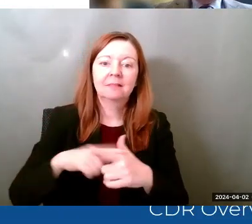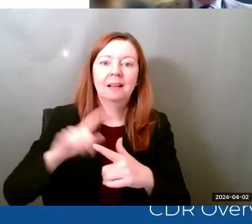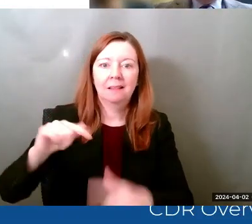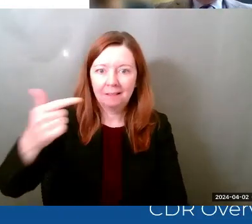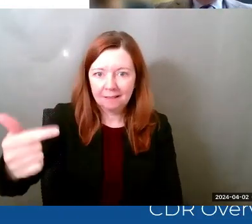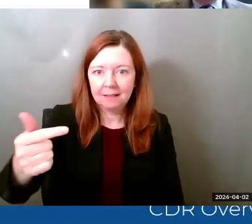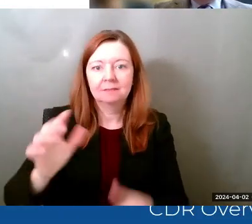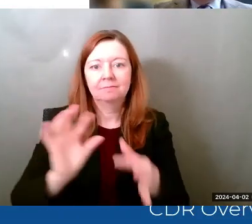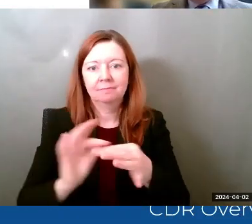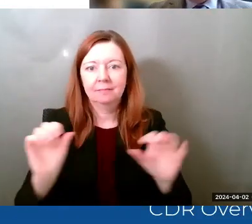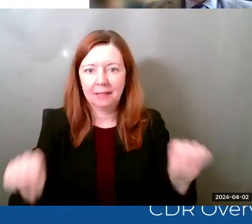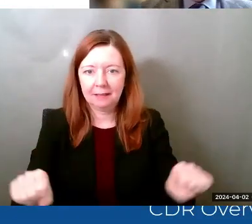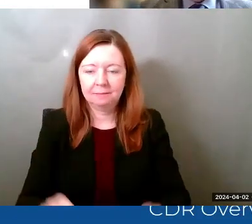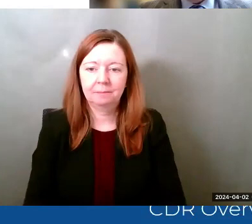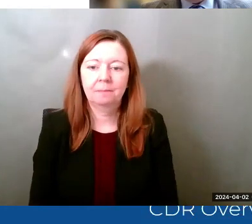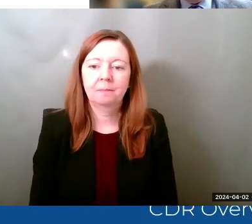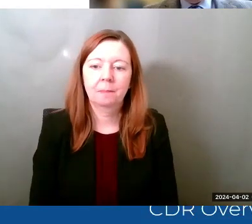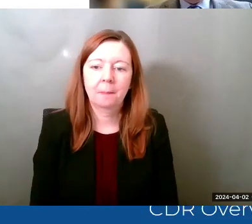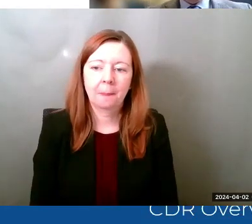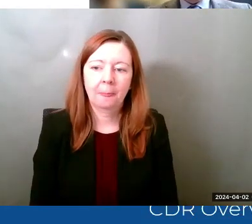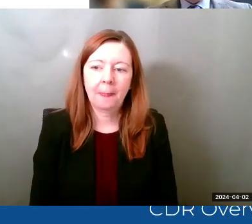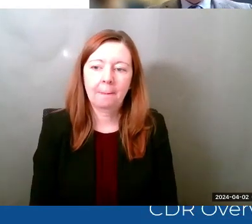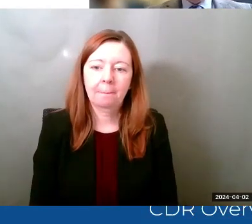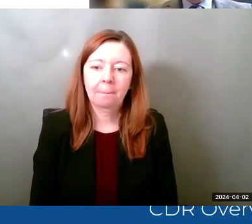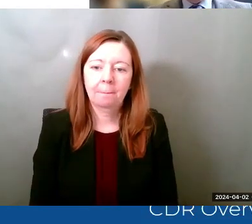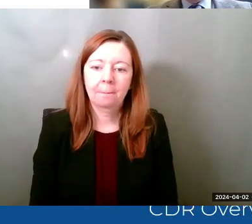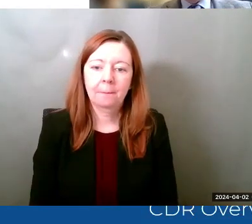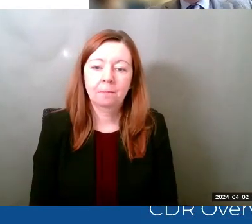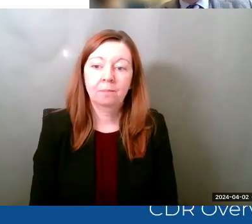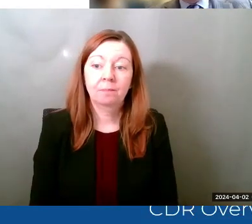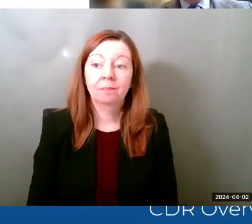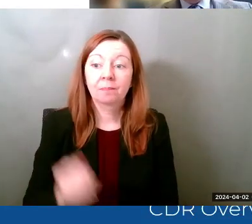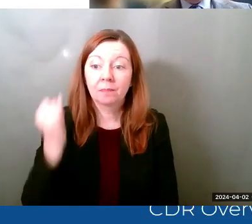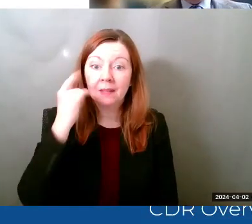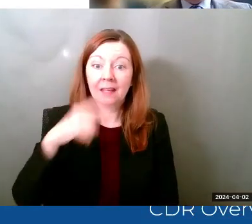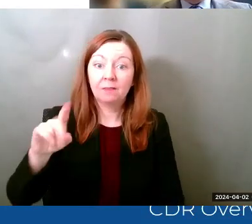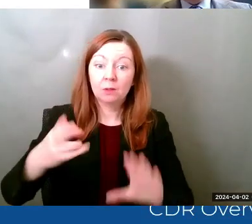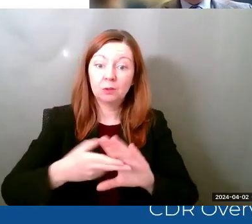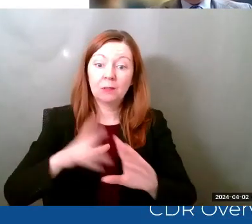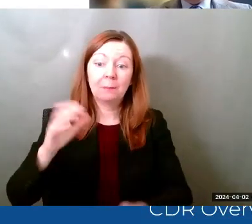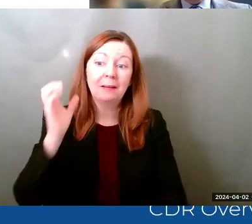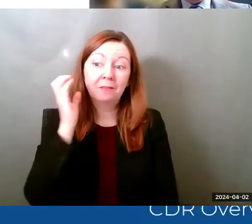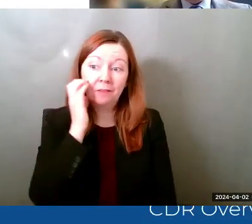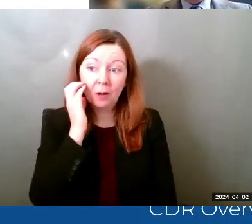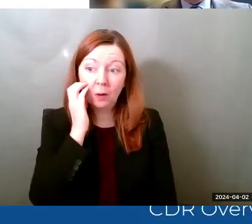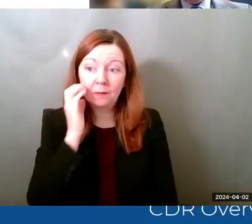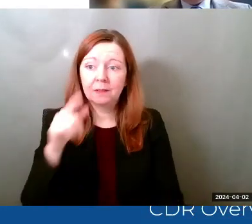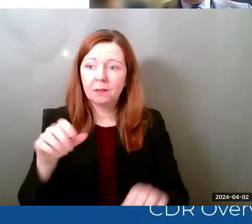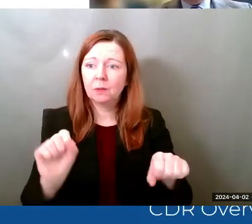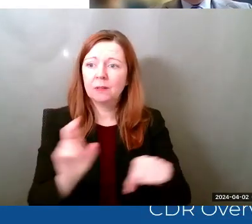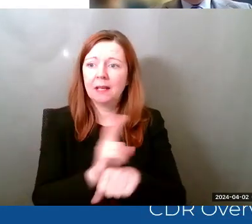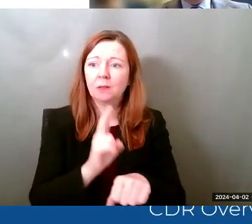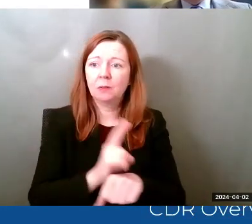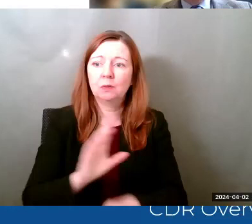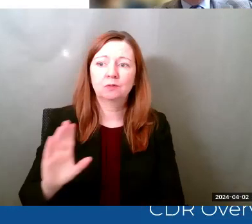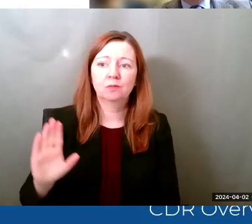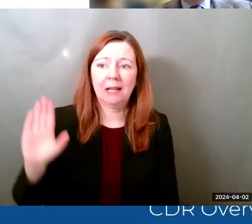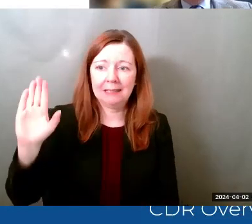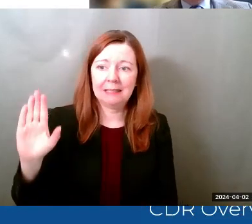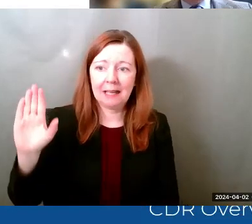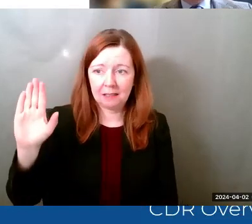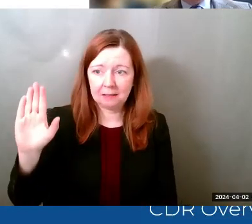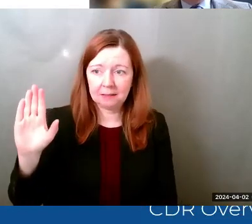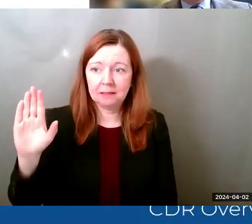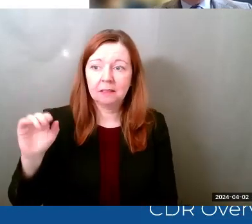to comment. If you are joining by phone, you may also use the raised hand feature by